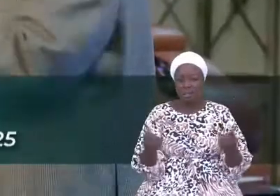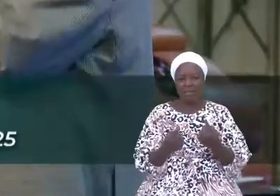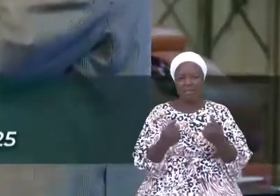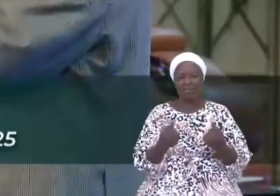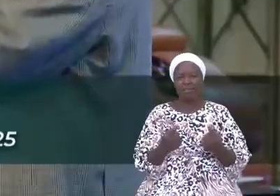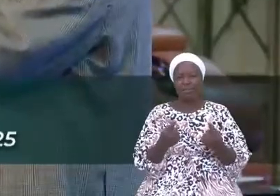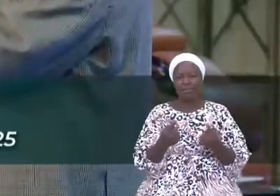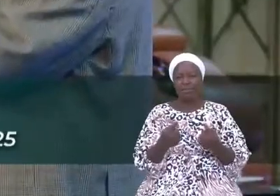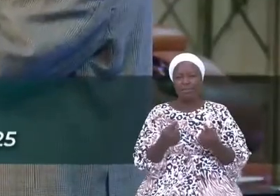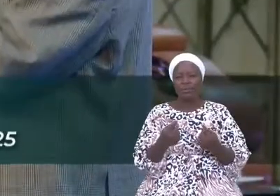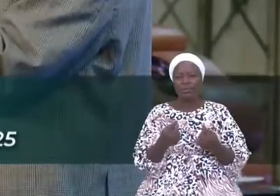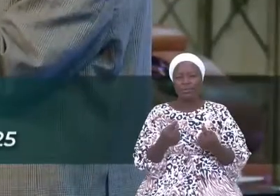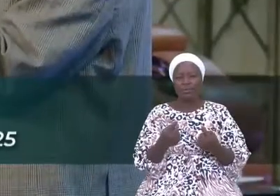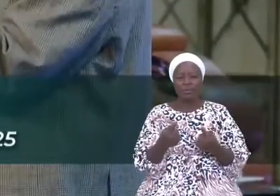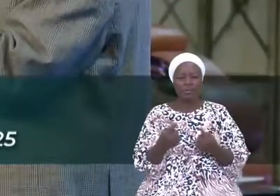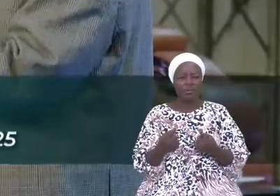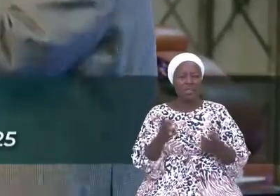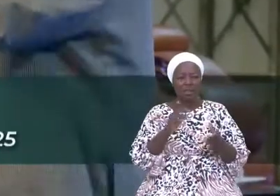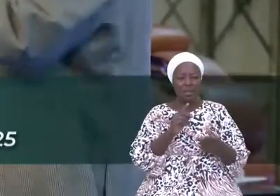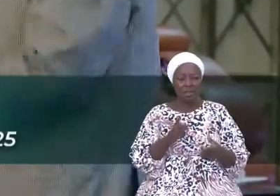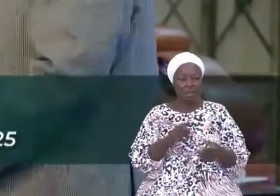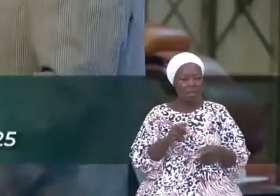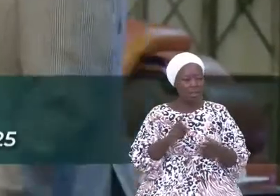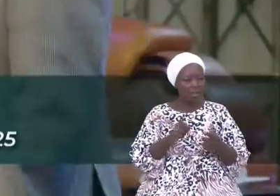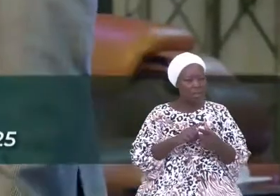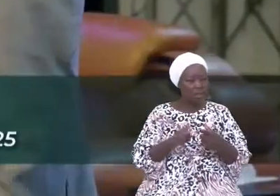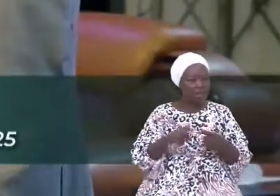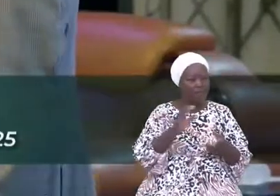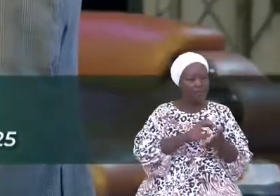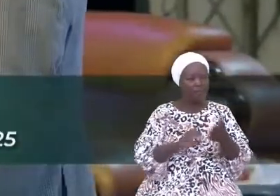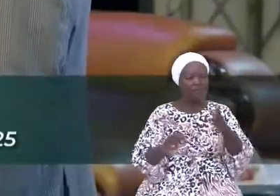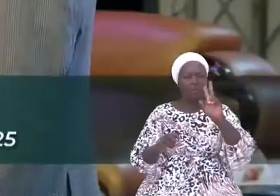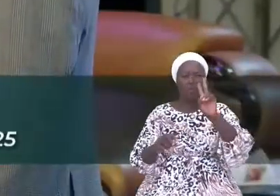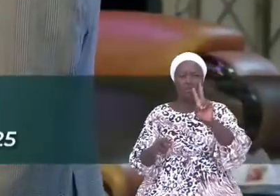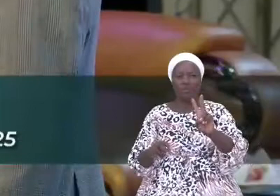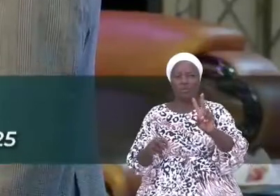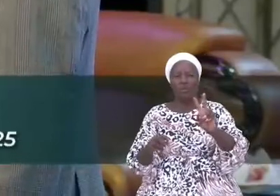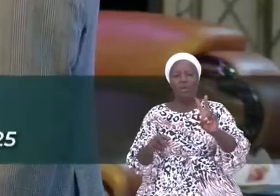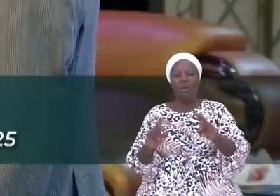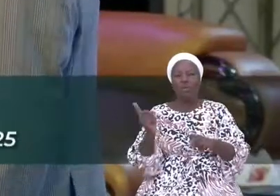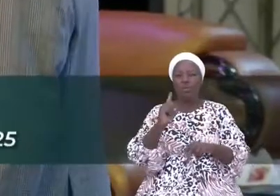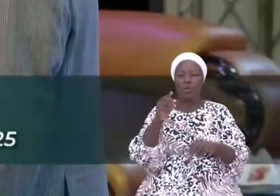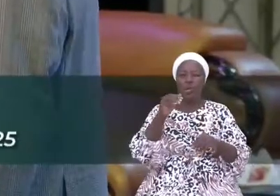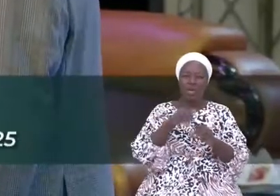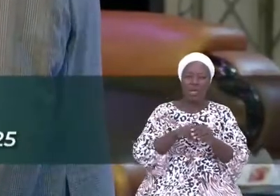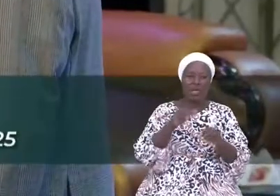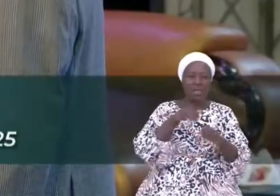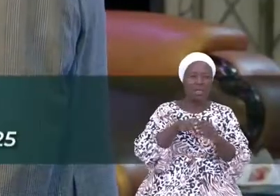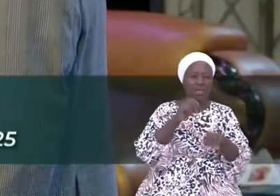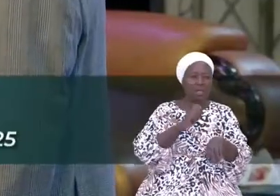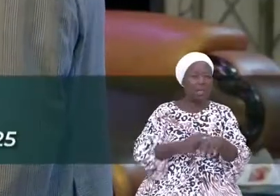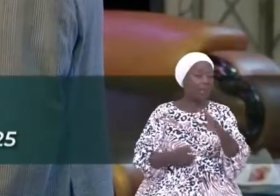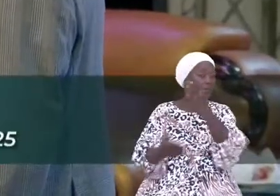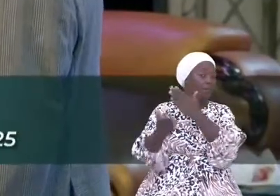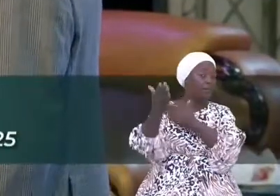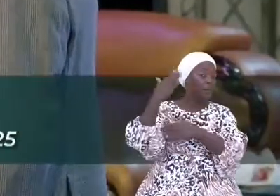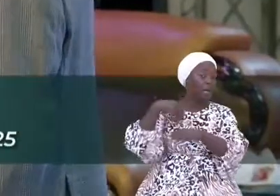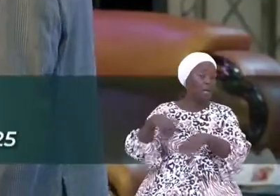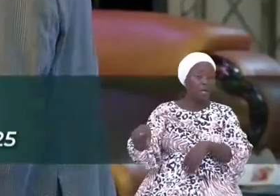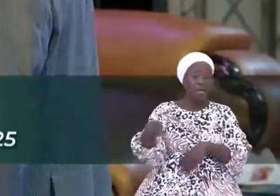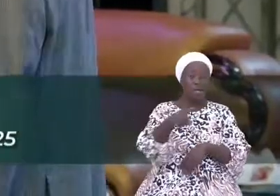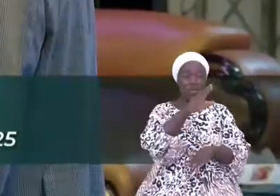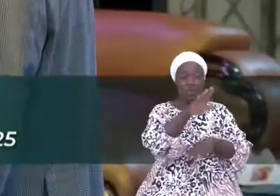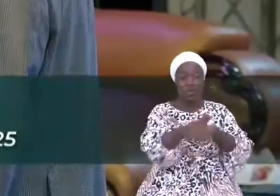sins. Then in verse 2, it says, wherein In time past, ye